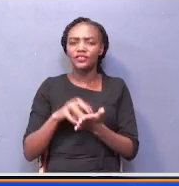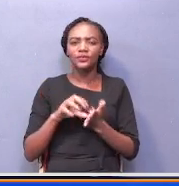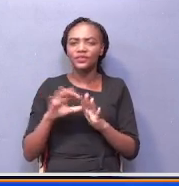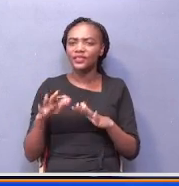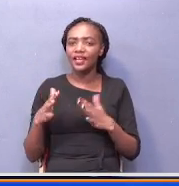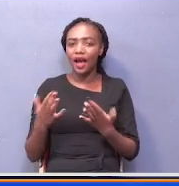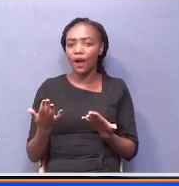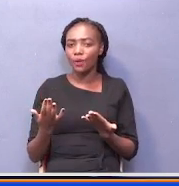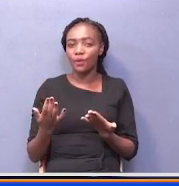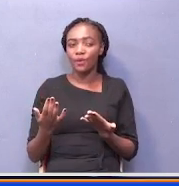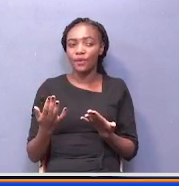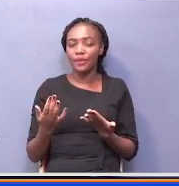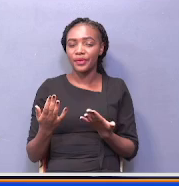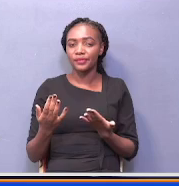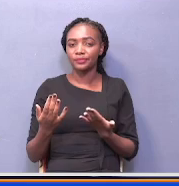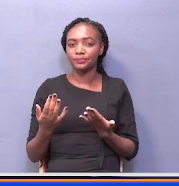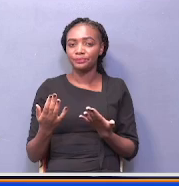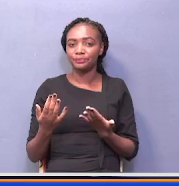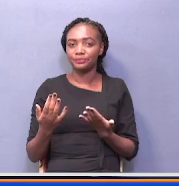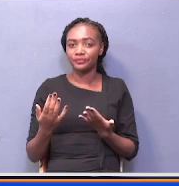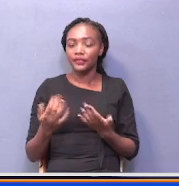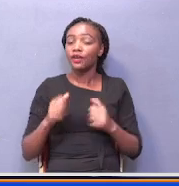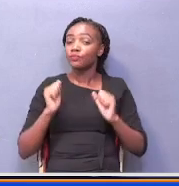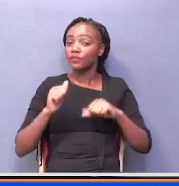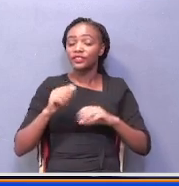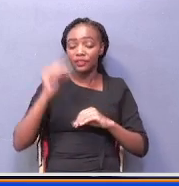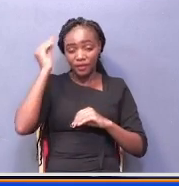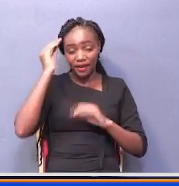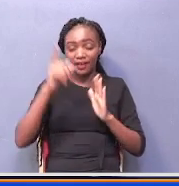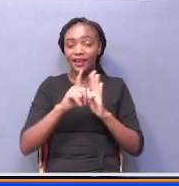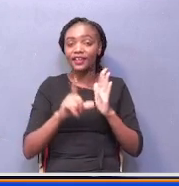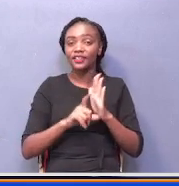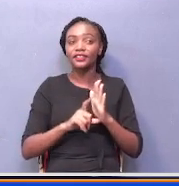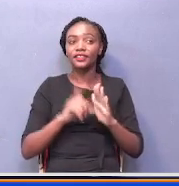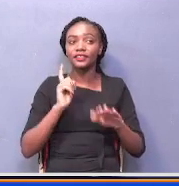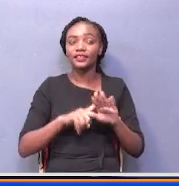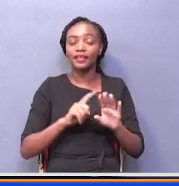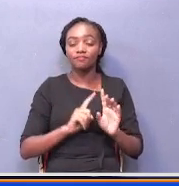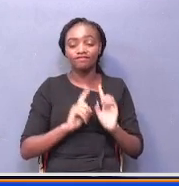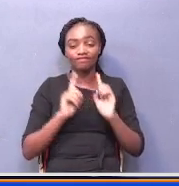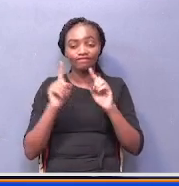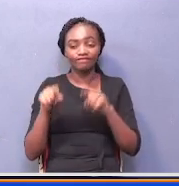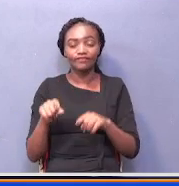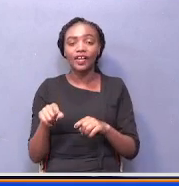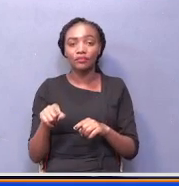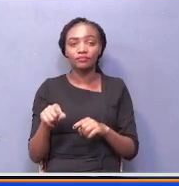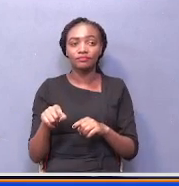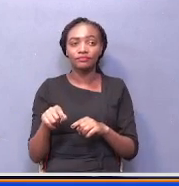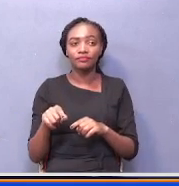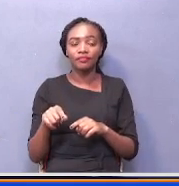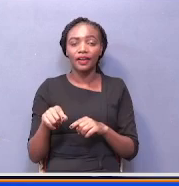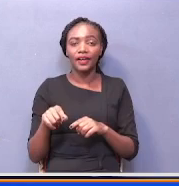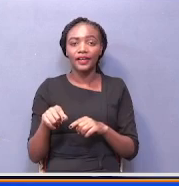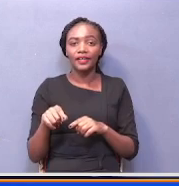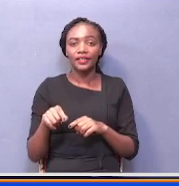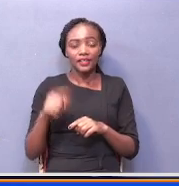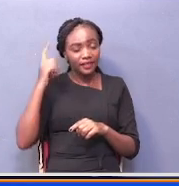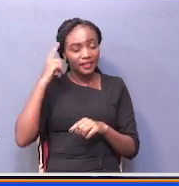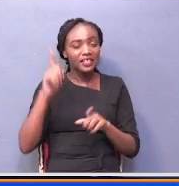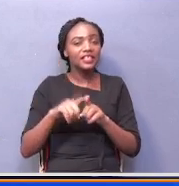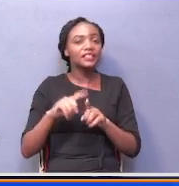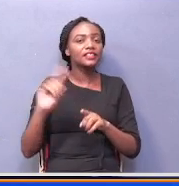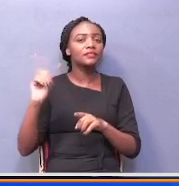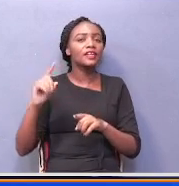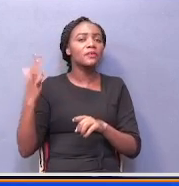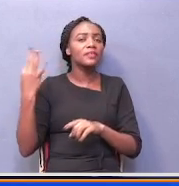the streets of the country's capital could teach you a lesson when you take that next trip to the country's capital, thinking it is the same Nairobi you left 3